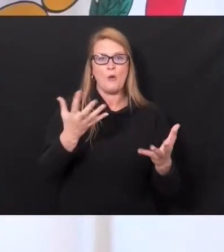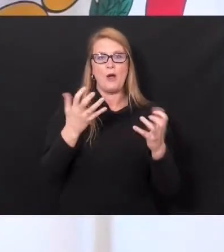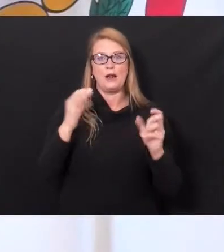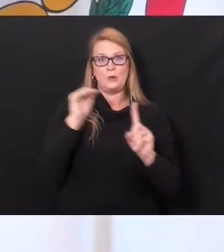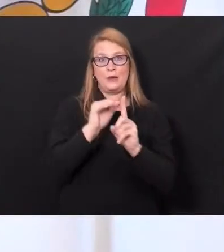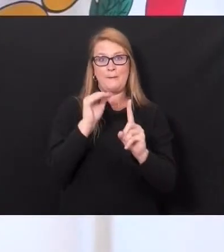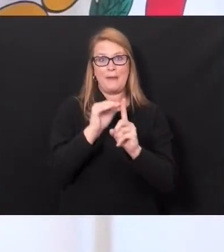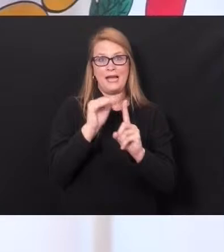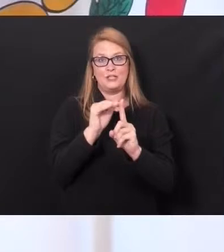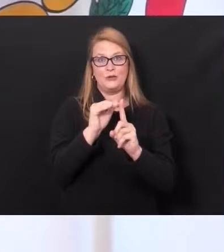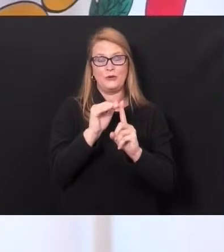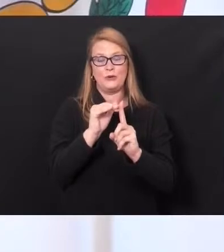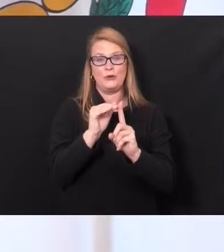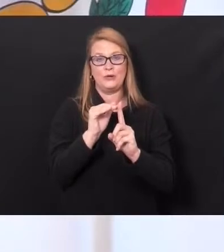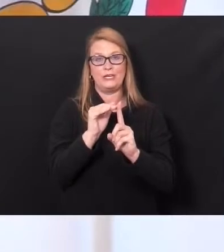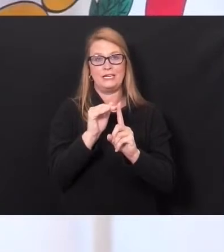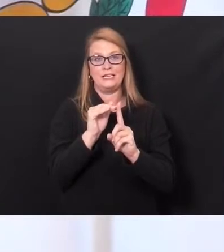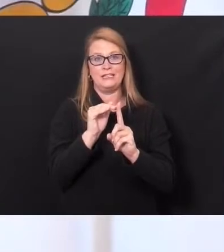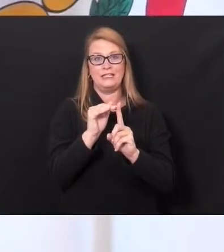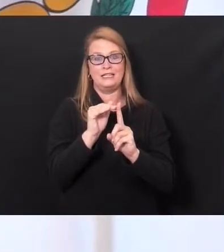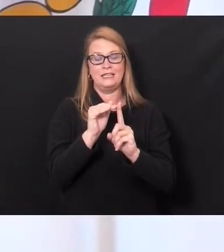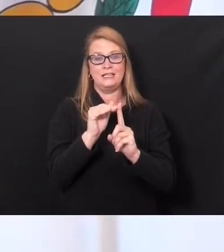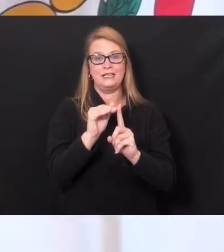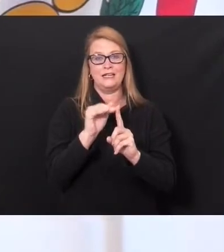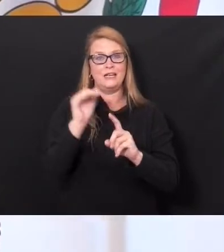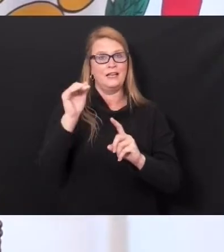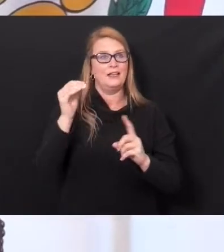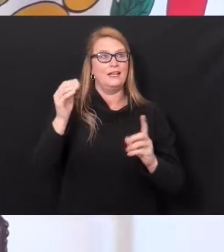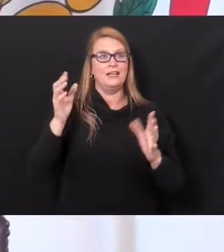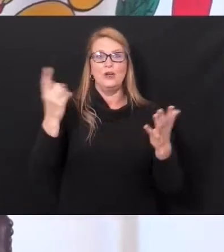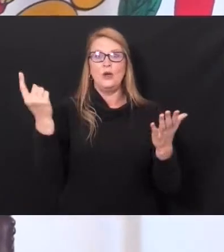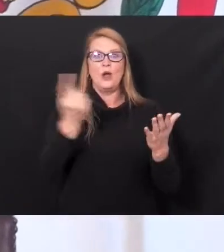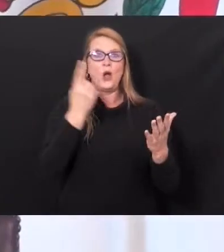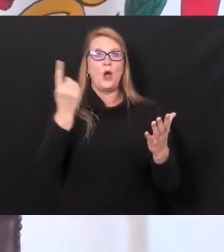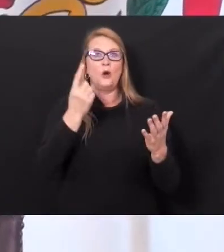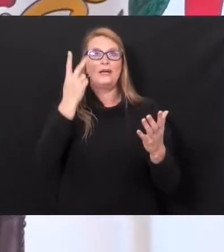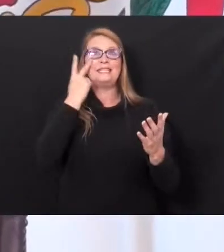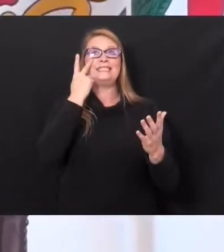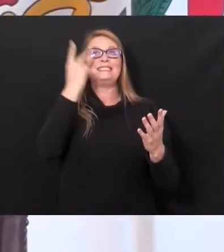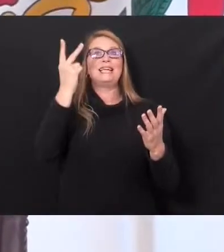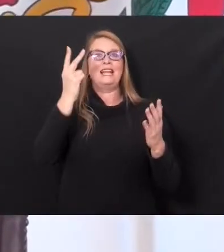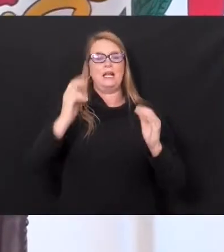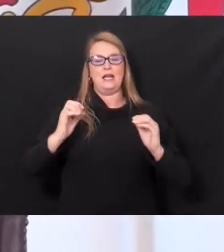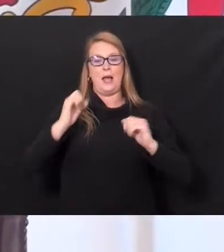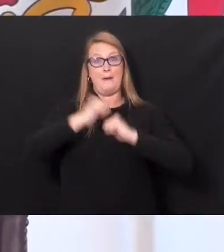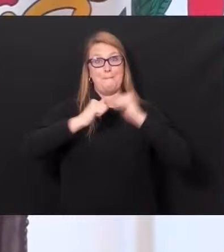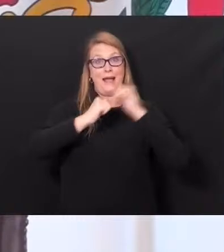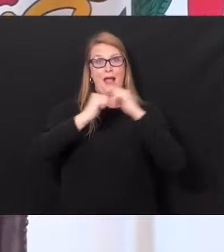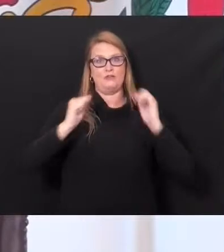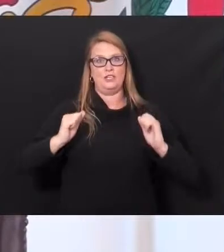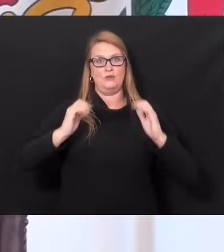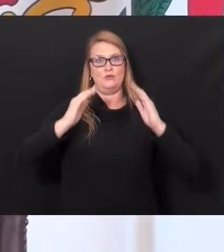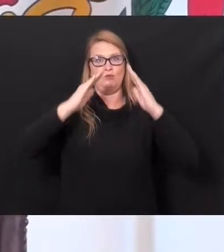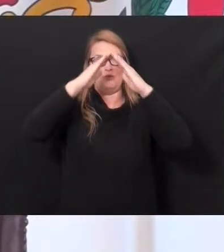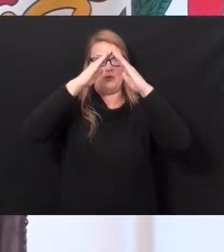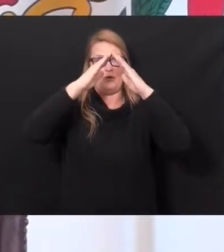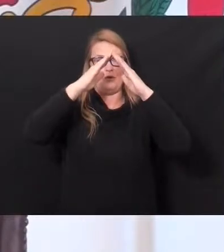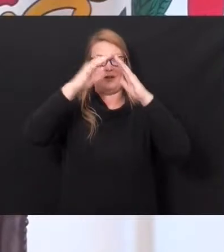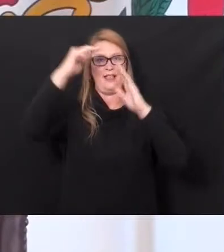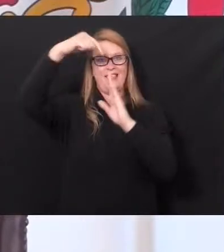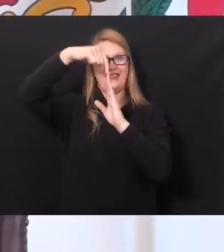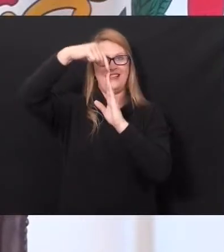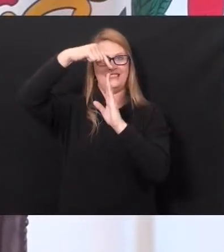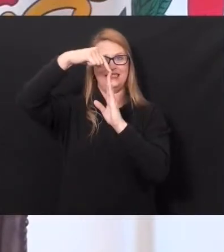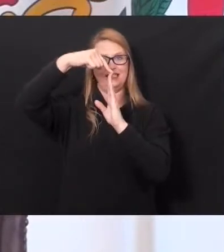everybody just this, that the mountain is always the steepest at the top. Just think about what I just said. I